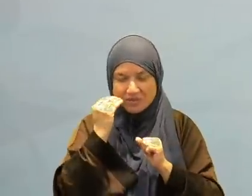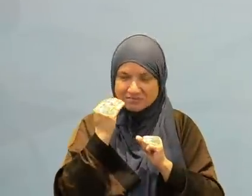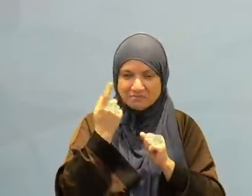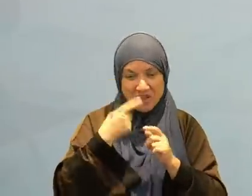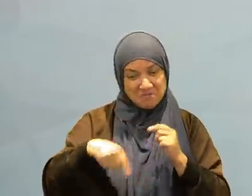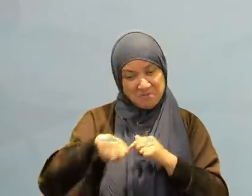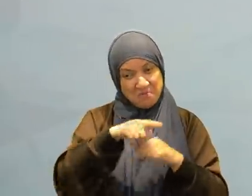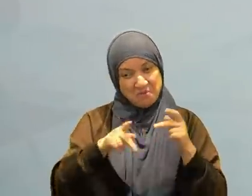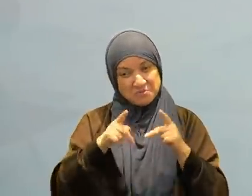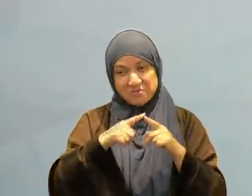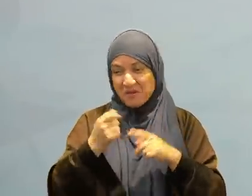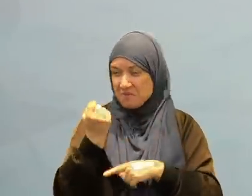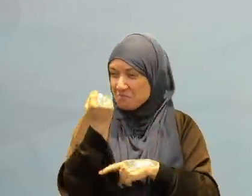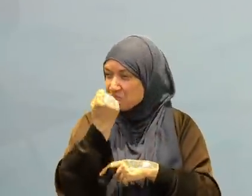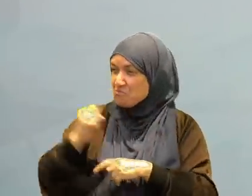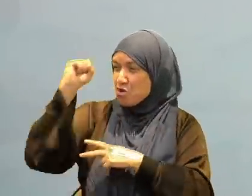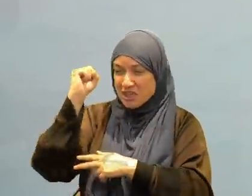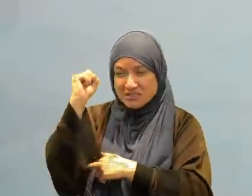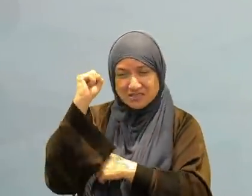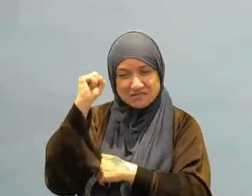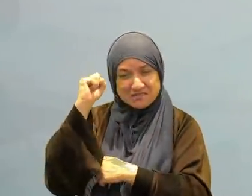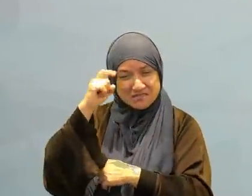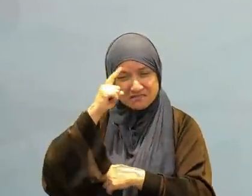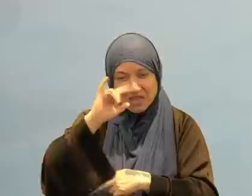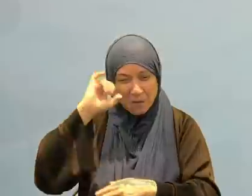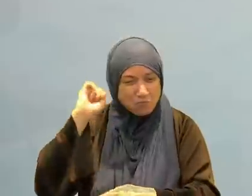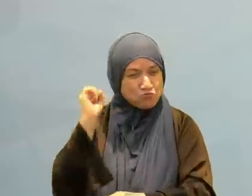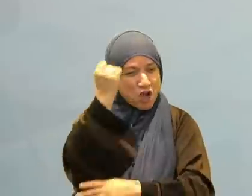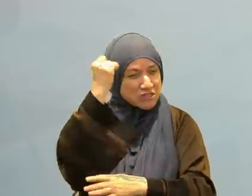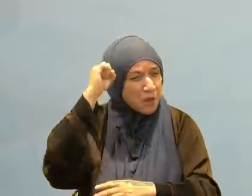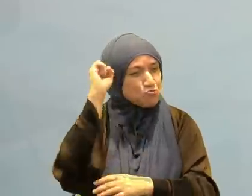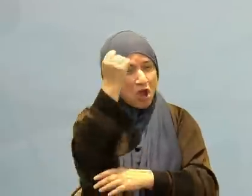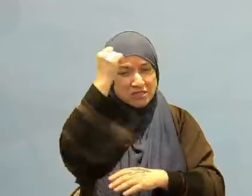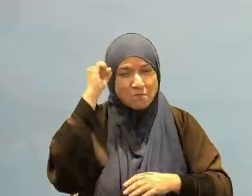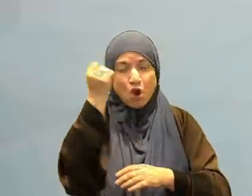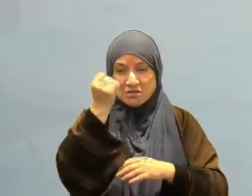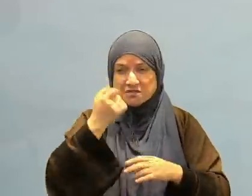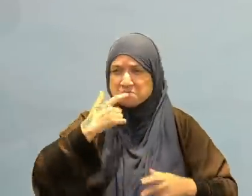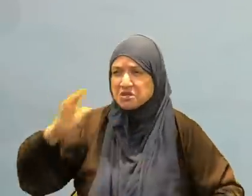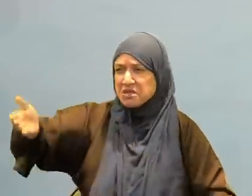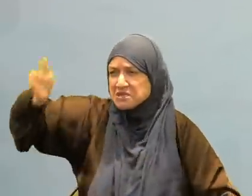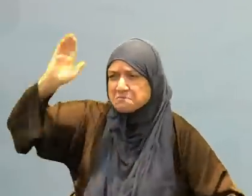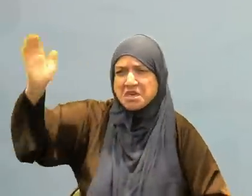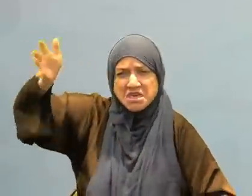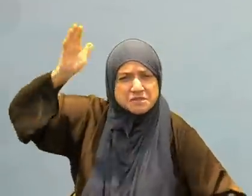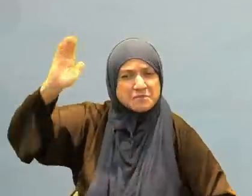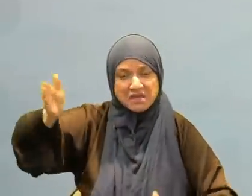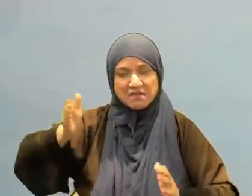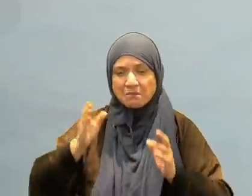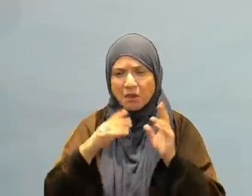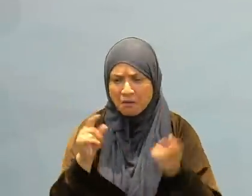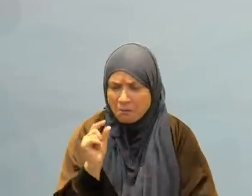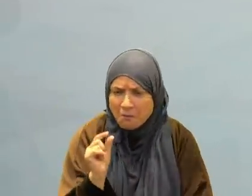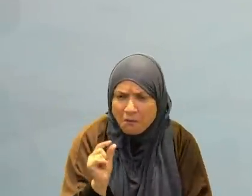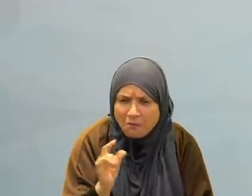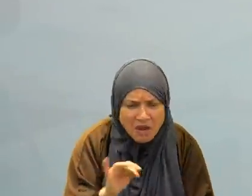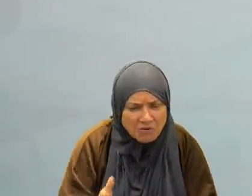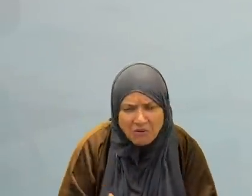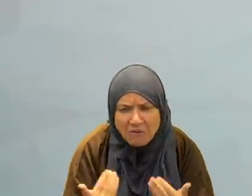stuff. You know what? May Allah subhanahu wa ta'ala compensate you with something better. In this dunya and in the akhirah. It's meaningful. I don't want to belittle